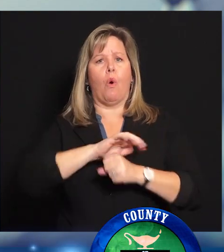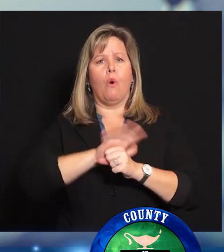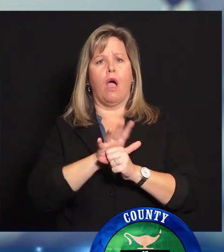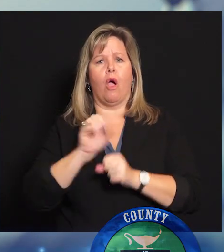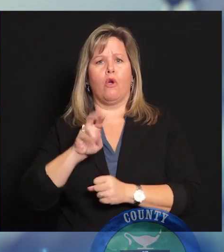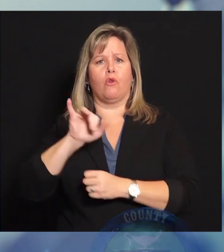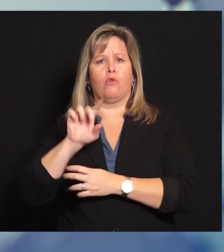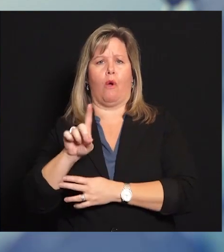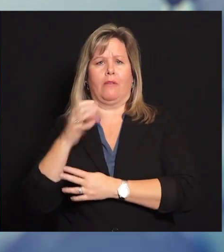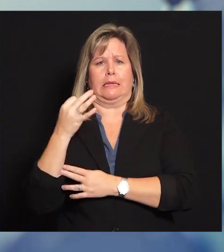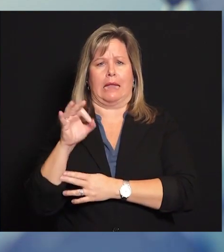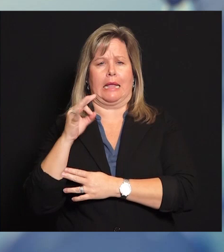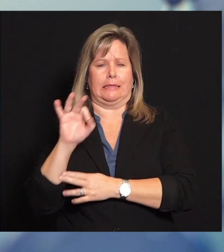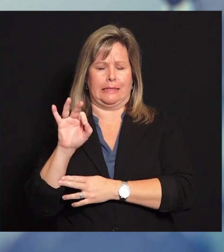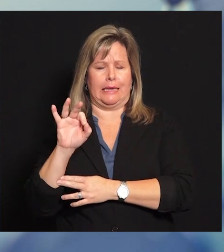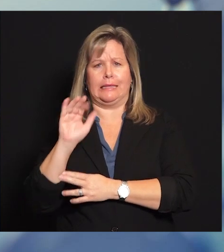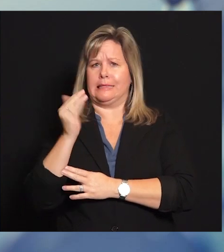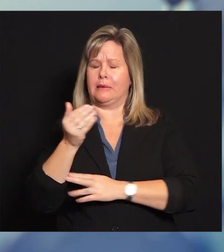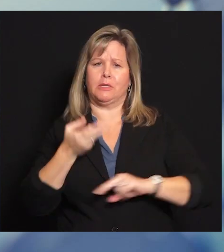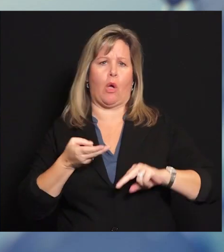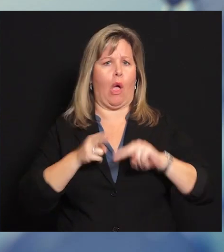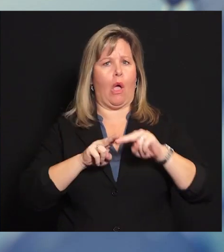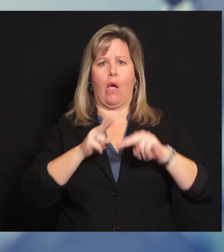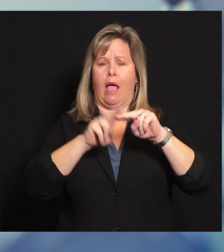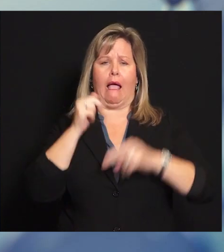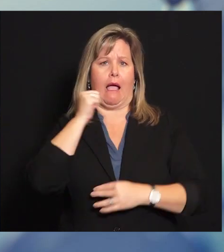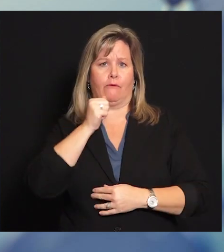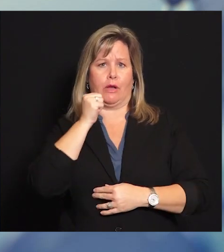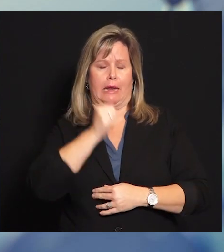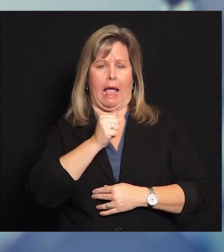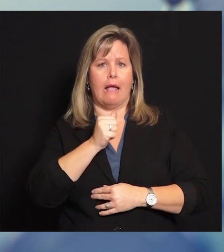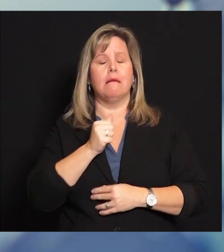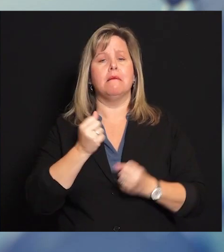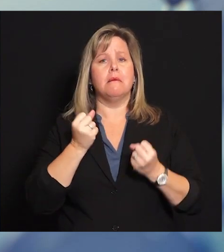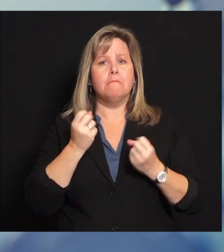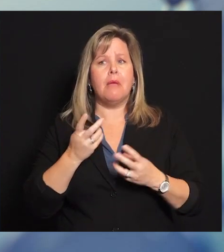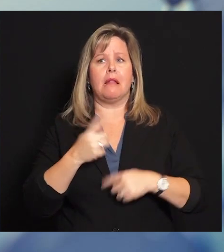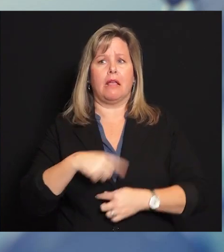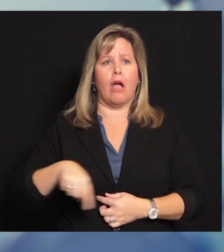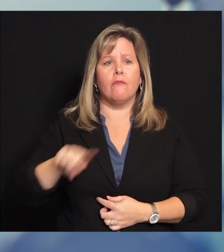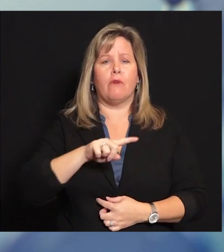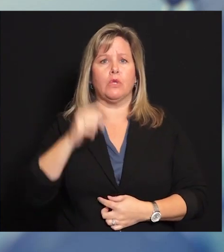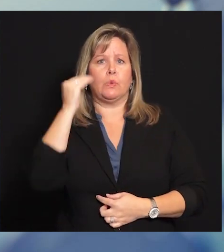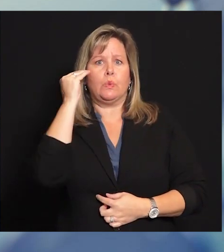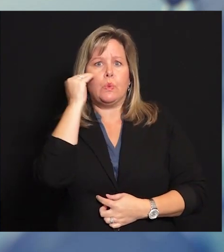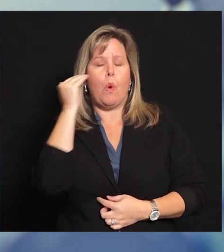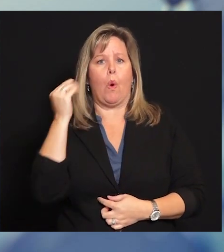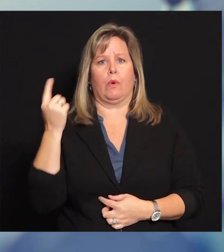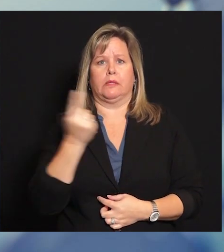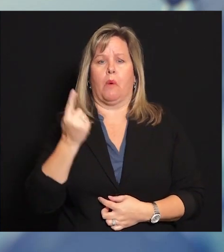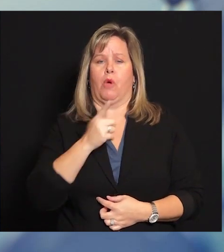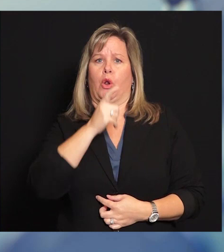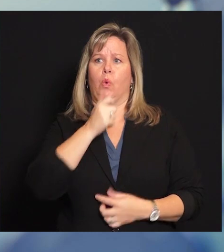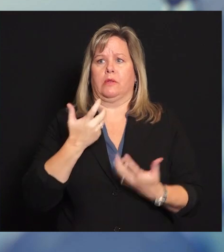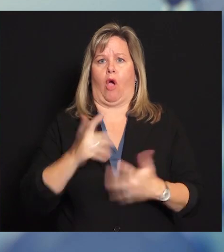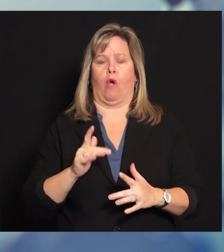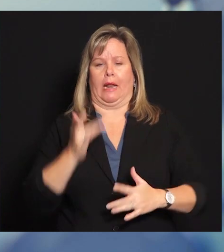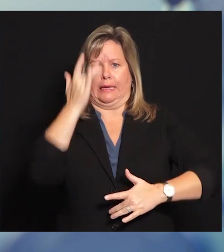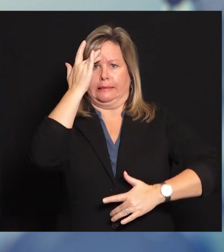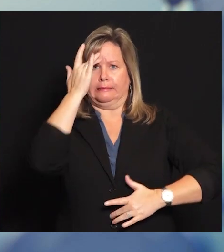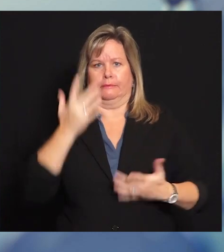to us every day. As our numbers continue to rise, more and more of us are learning of someone we know who has had